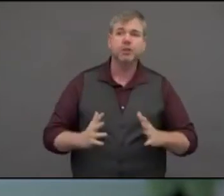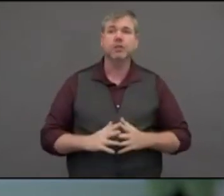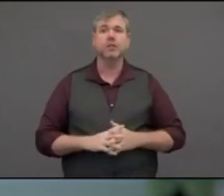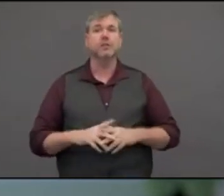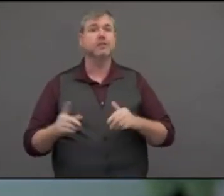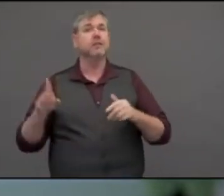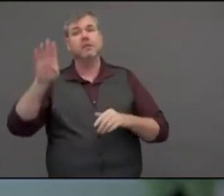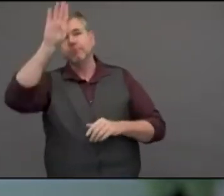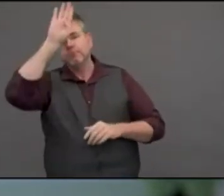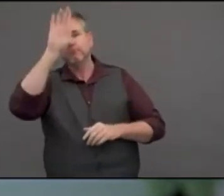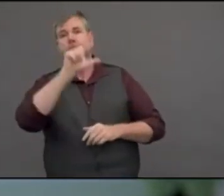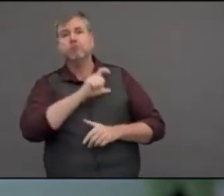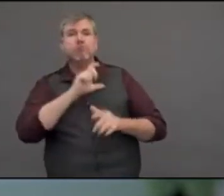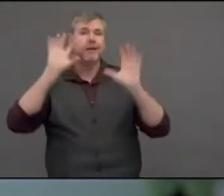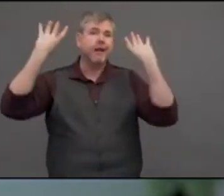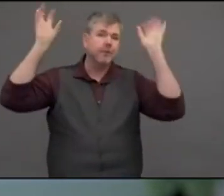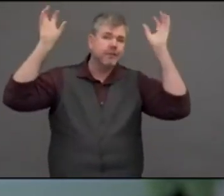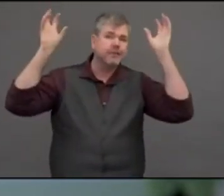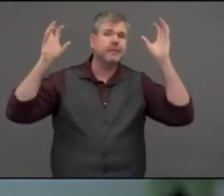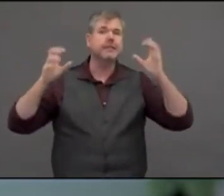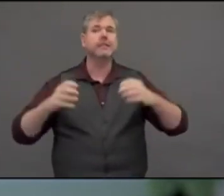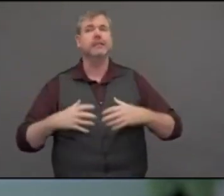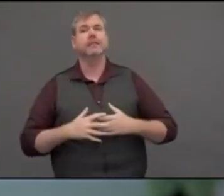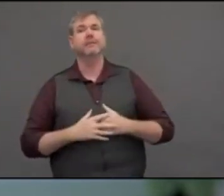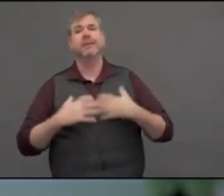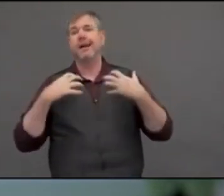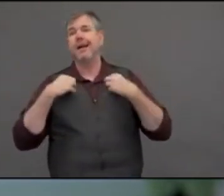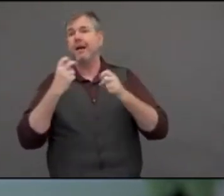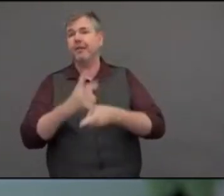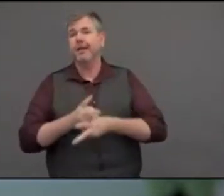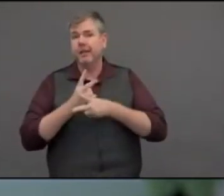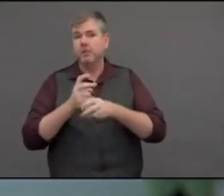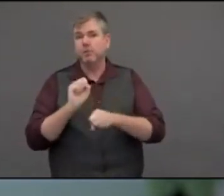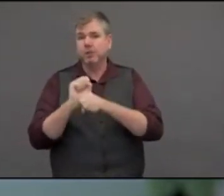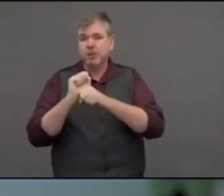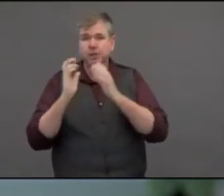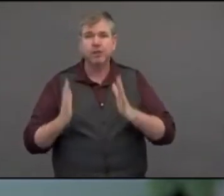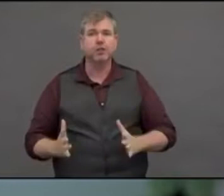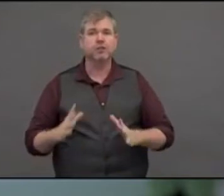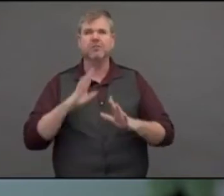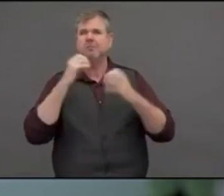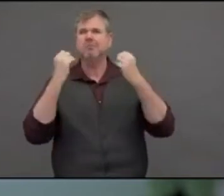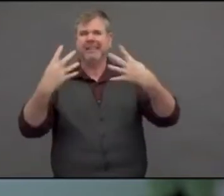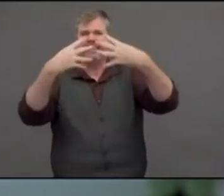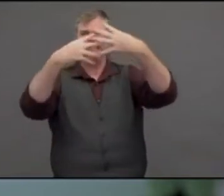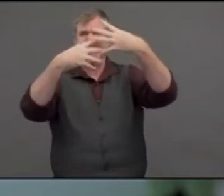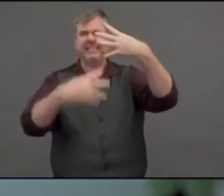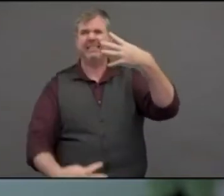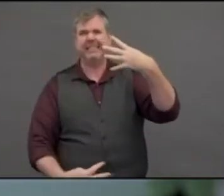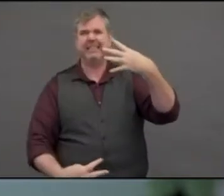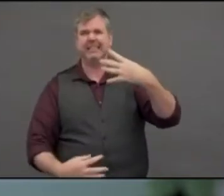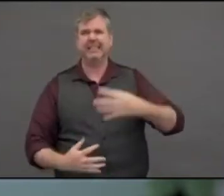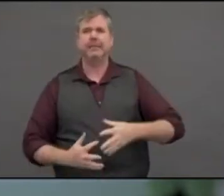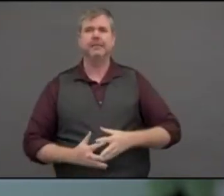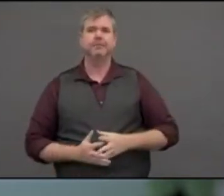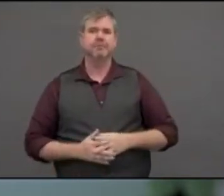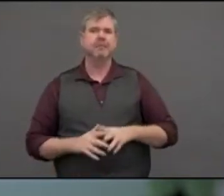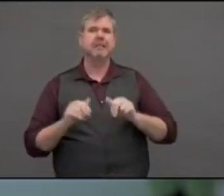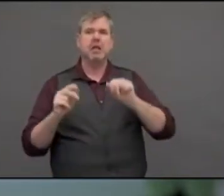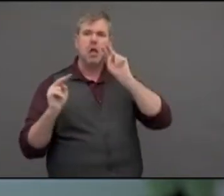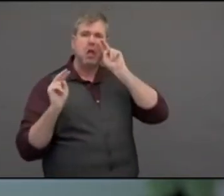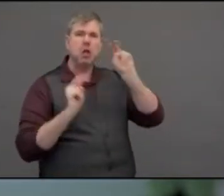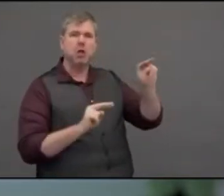workers, but many, many categories. And you can take a look at either the state definition or ours, because they're now the